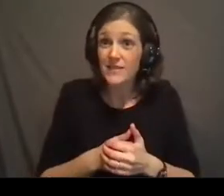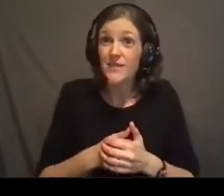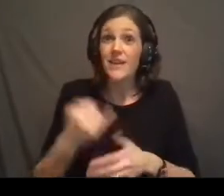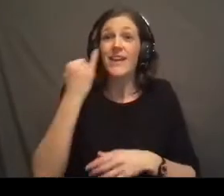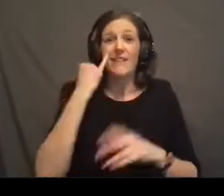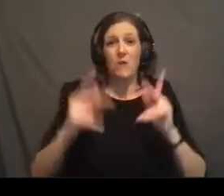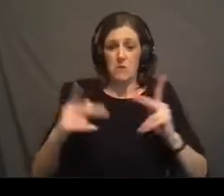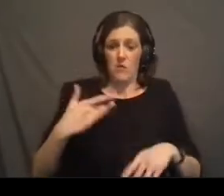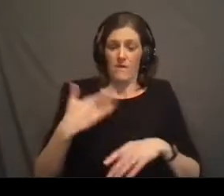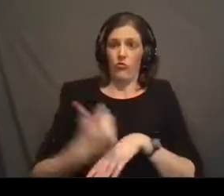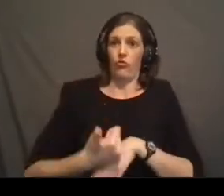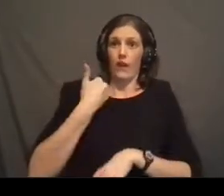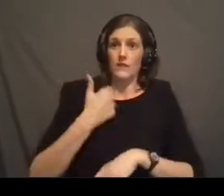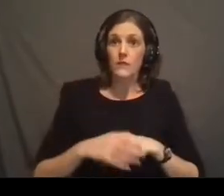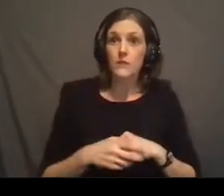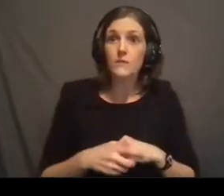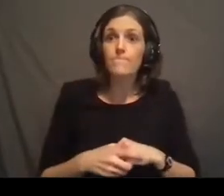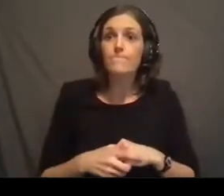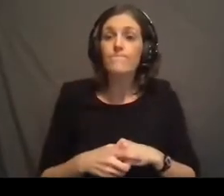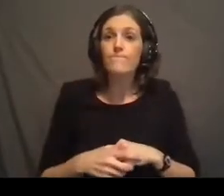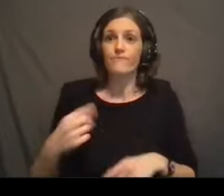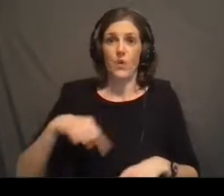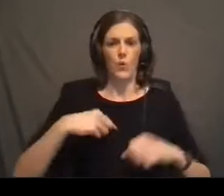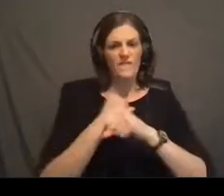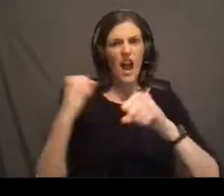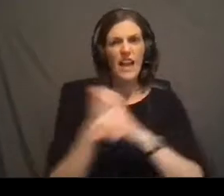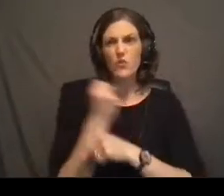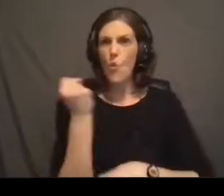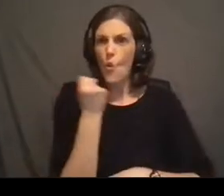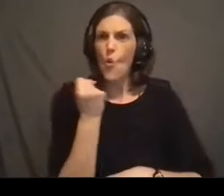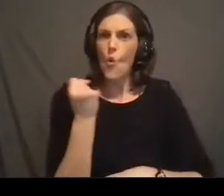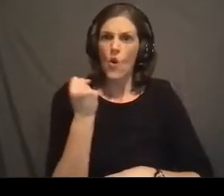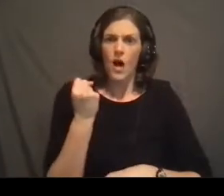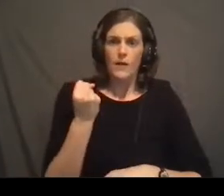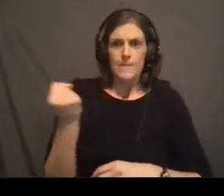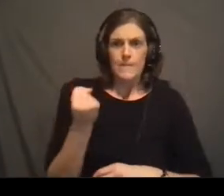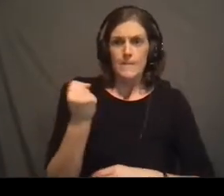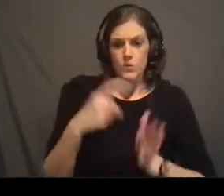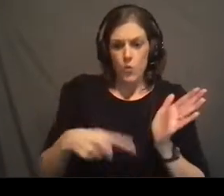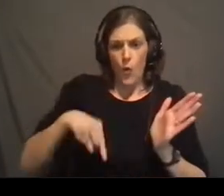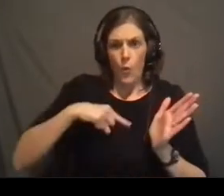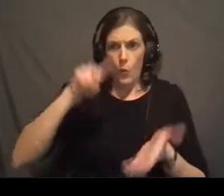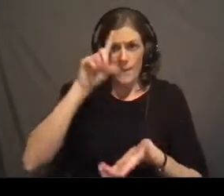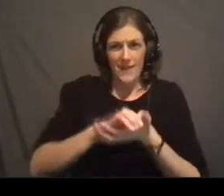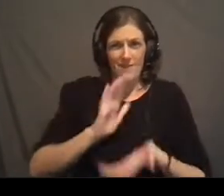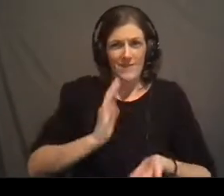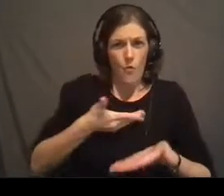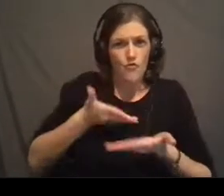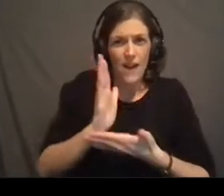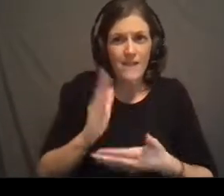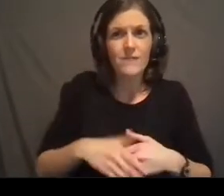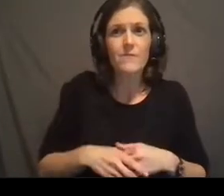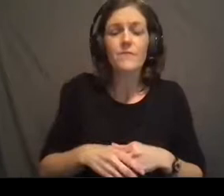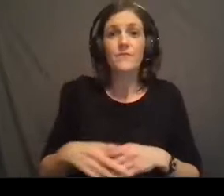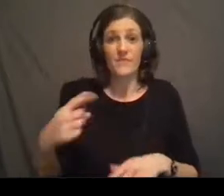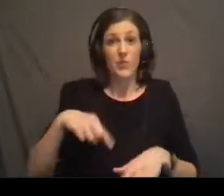people feel threatened. We fight to hang on. We cling to what we believe is our rights.